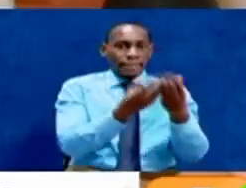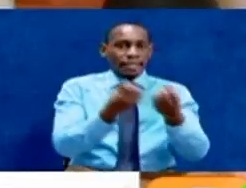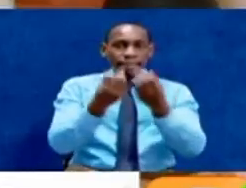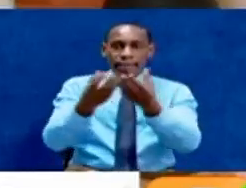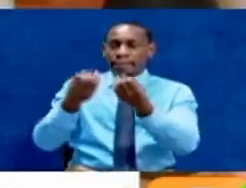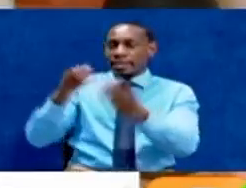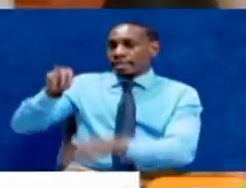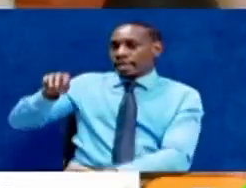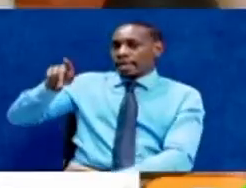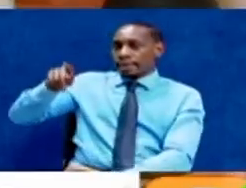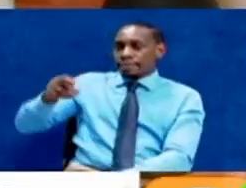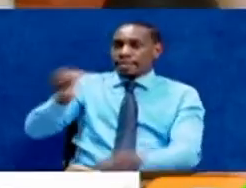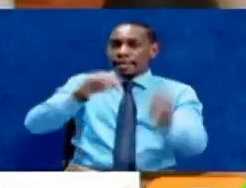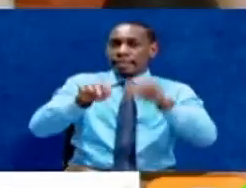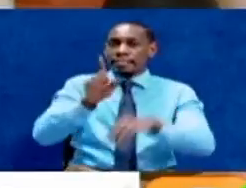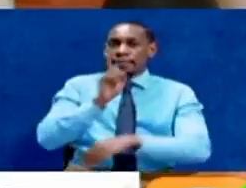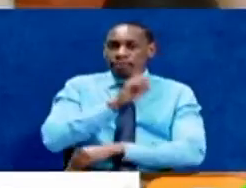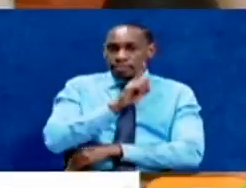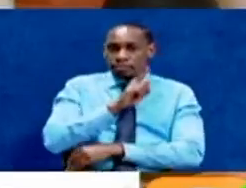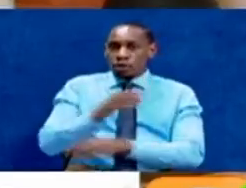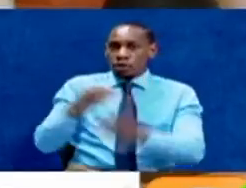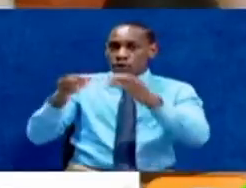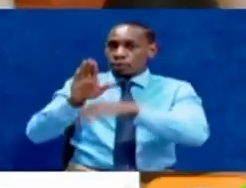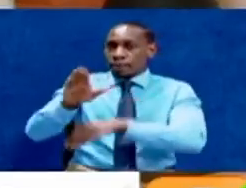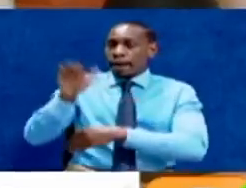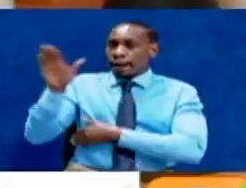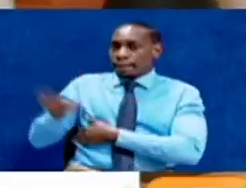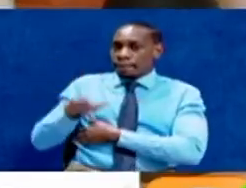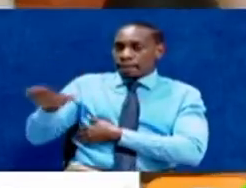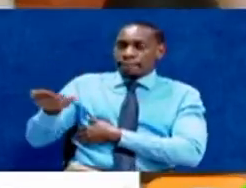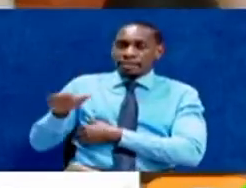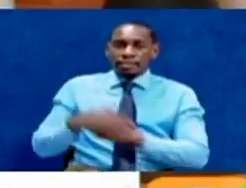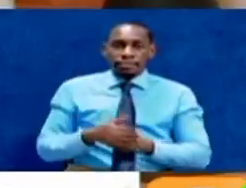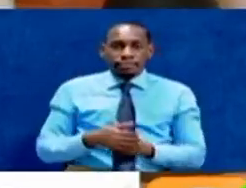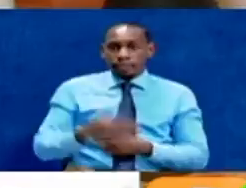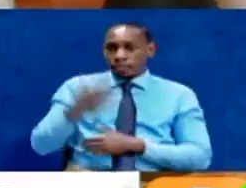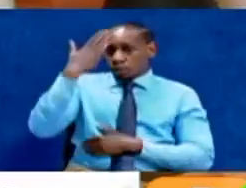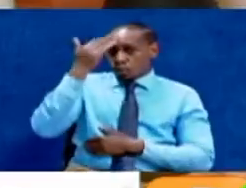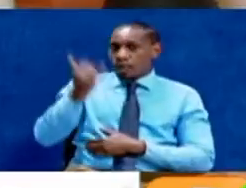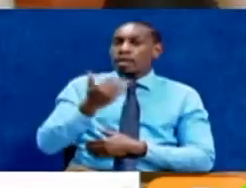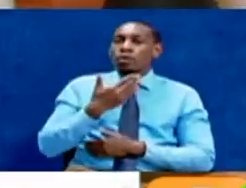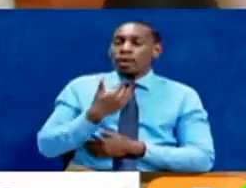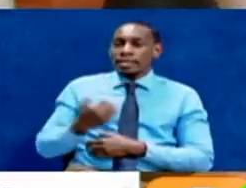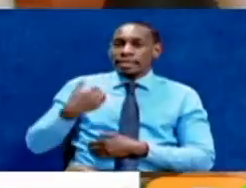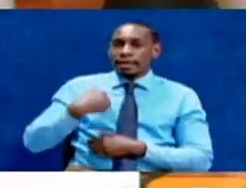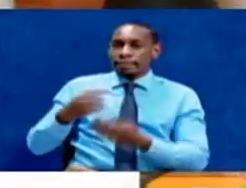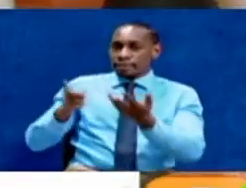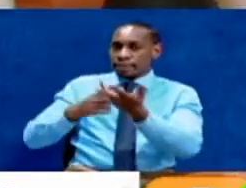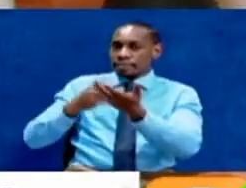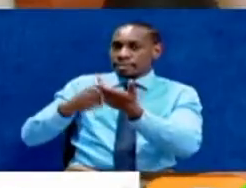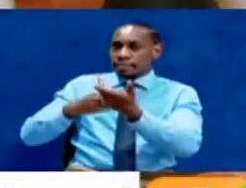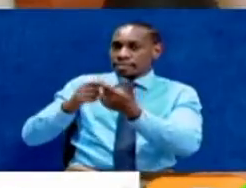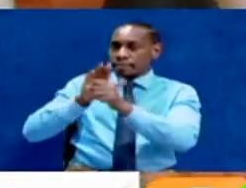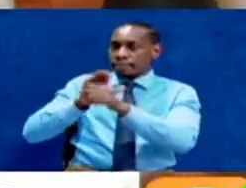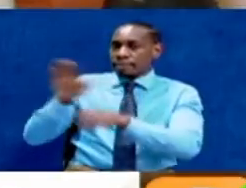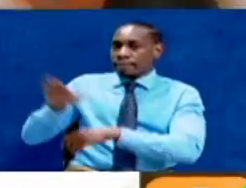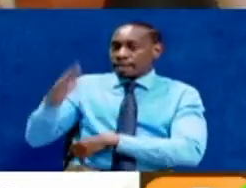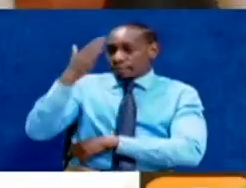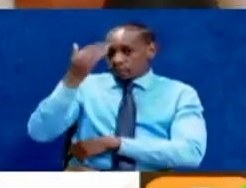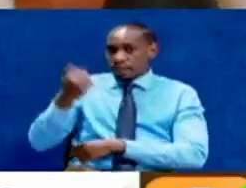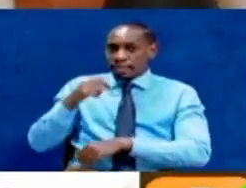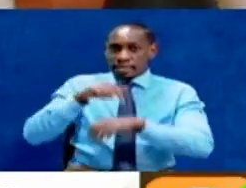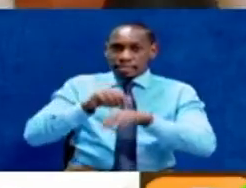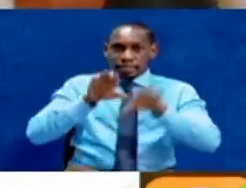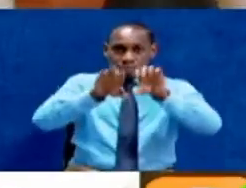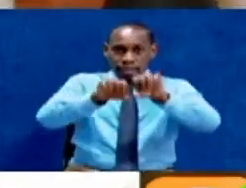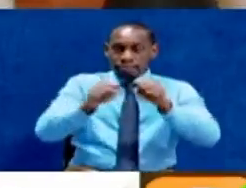members of parliament elected from your side in parliament as possible. Why do you want to have that kind of numbers in parliament? Because once